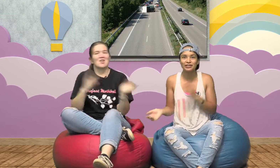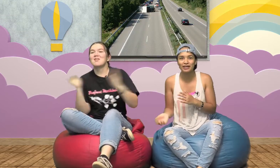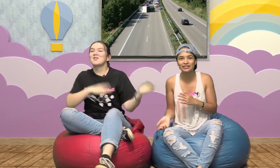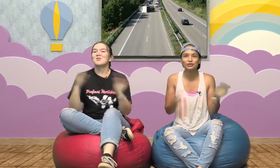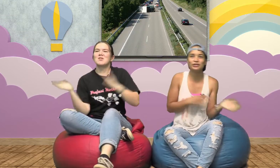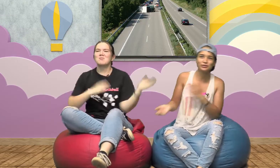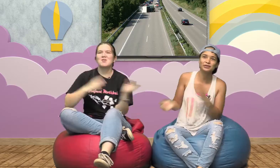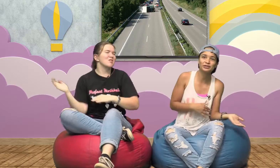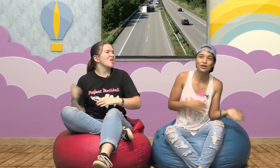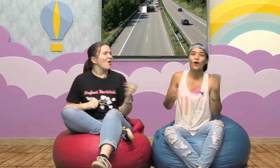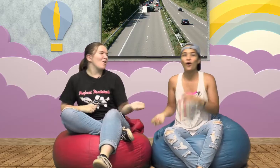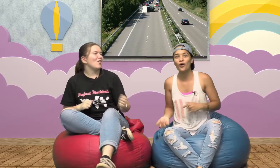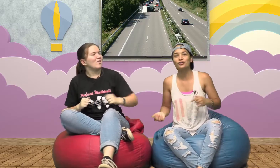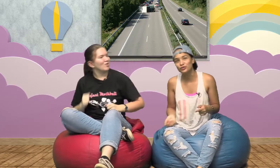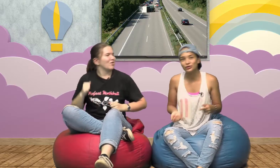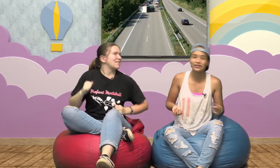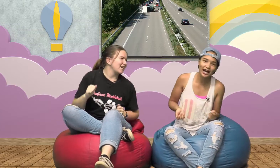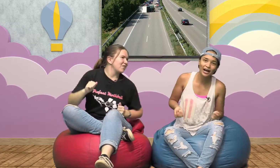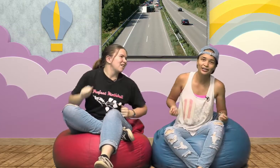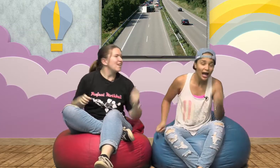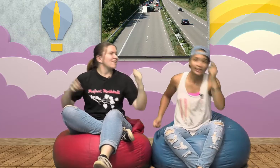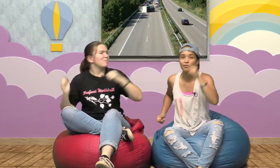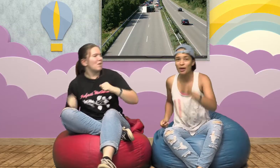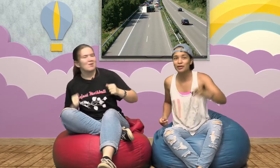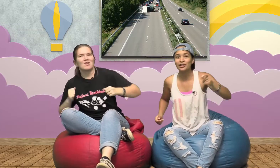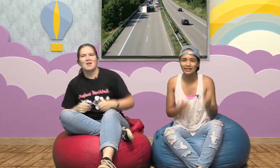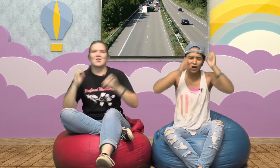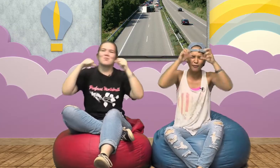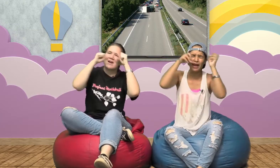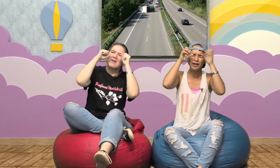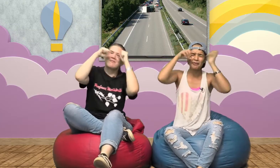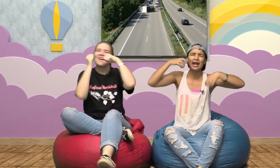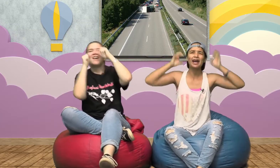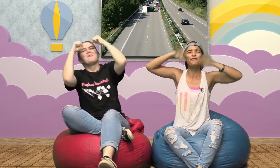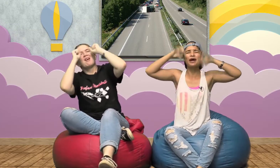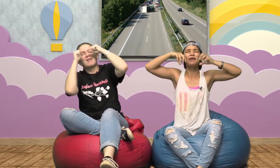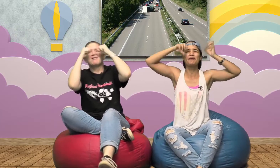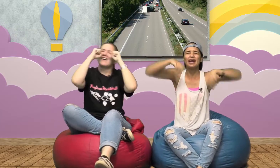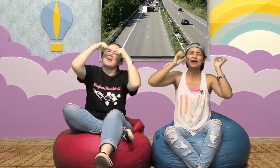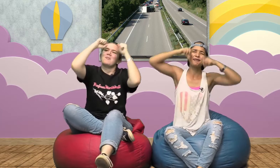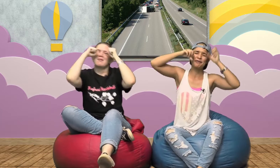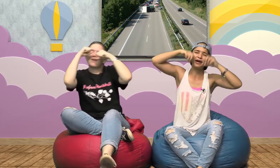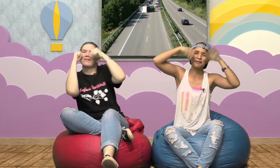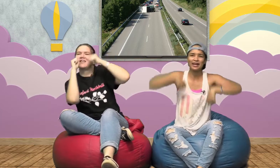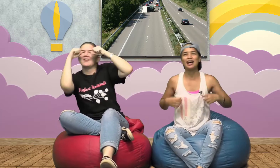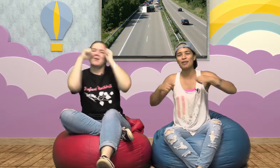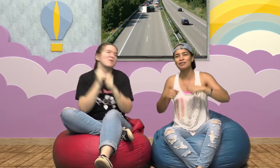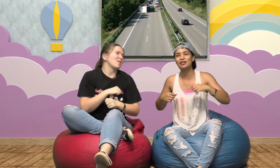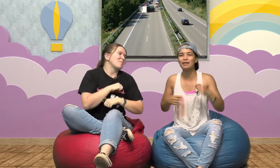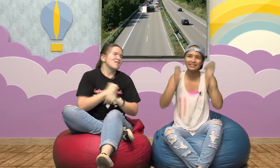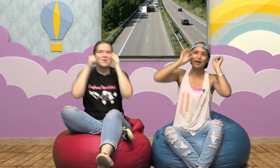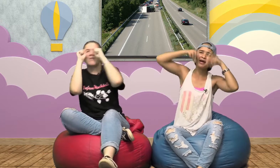The wipers on the bus go swish, swish, swish, all through the town. The baby on the bus goes wah, wah, wah, wah, wah, wah, wah, wah, wah.